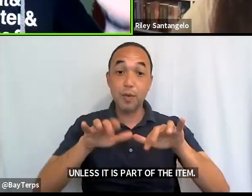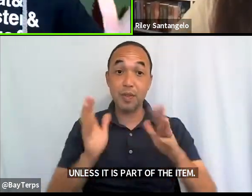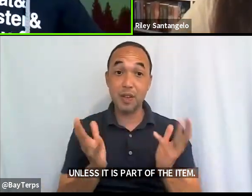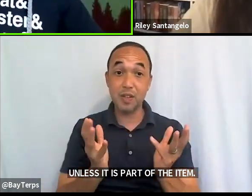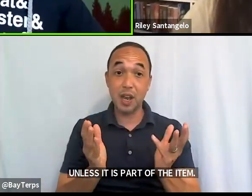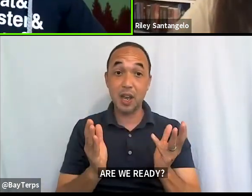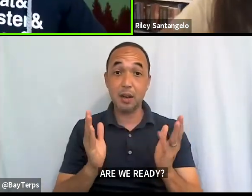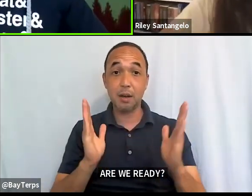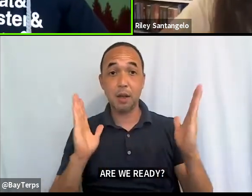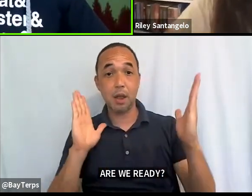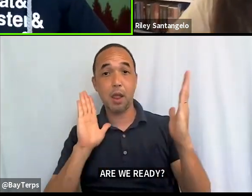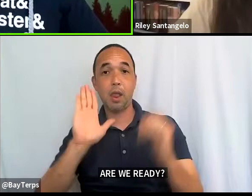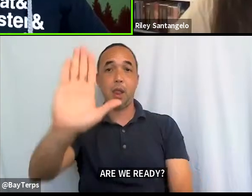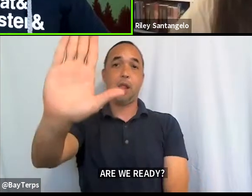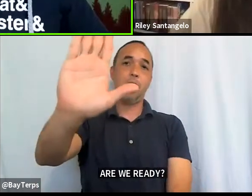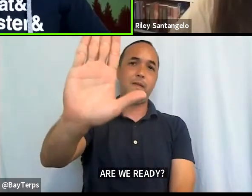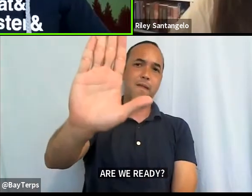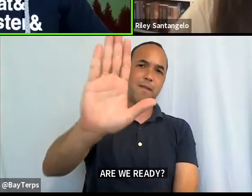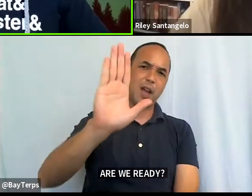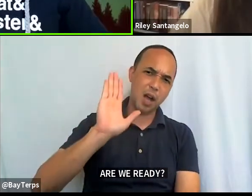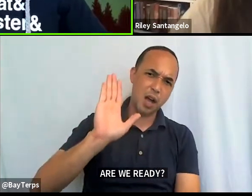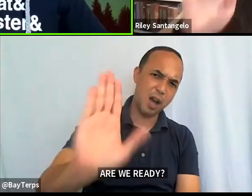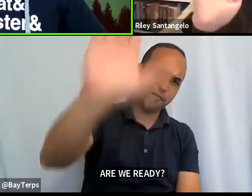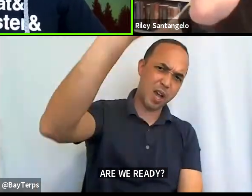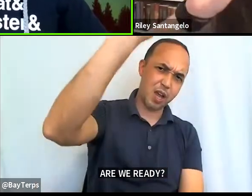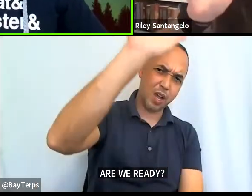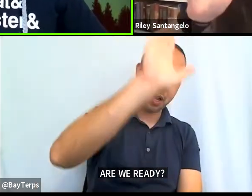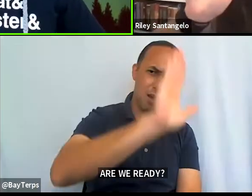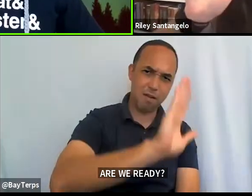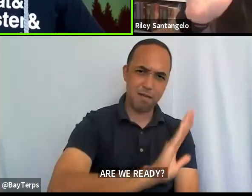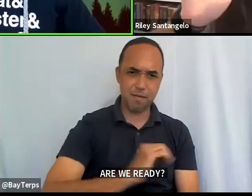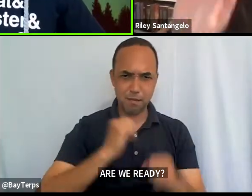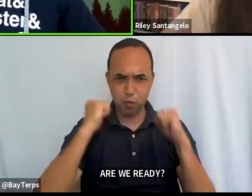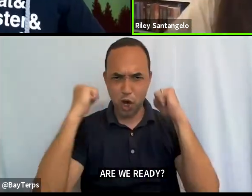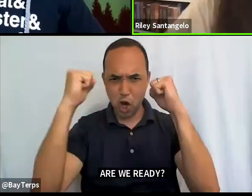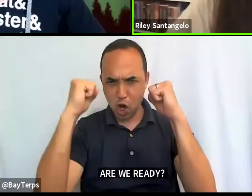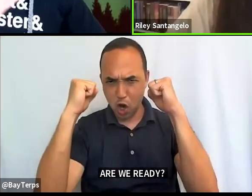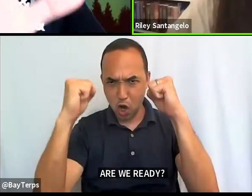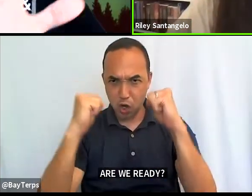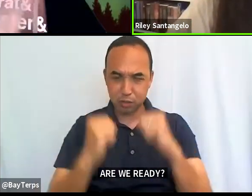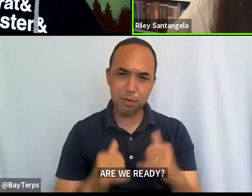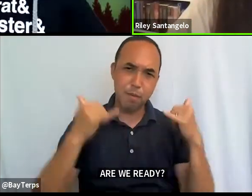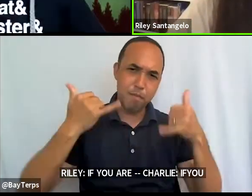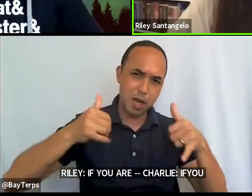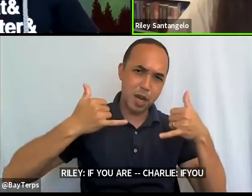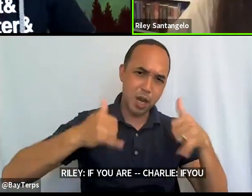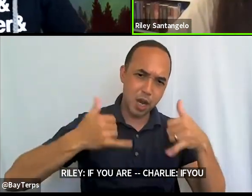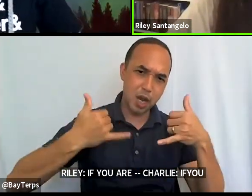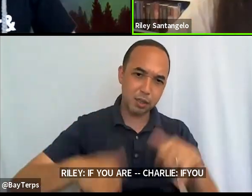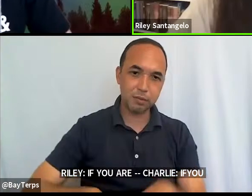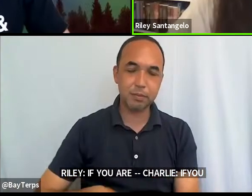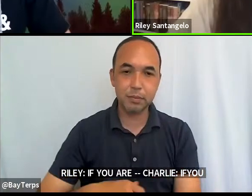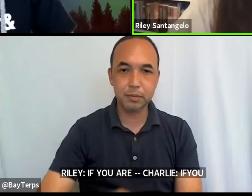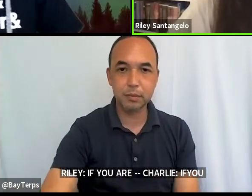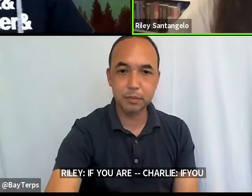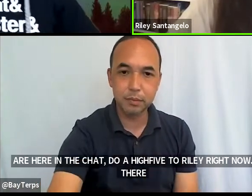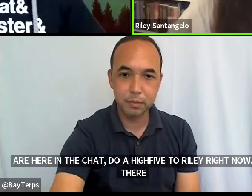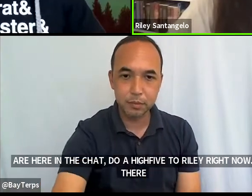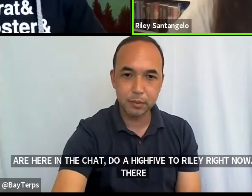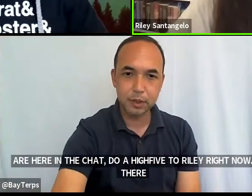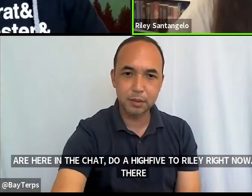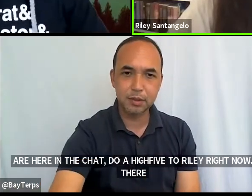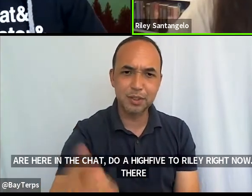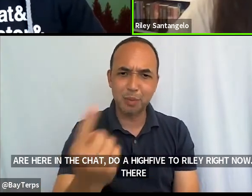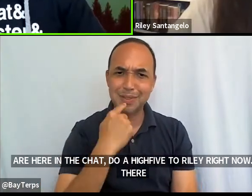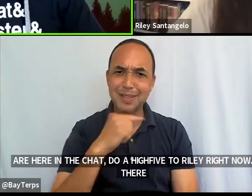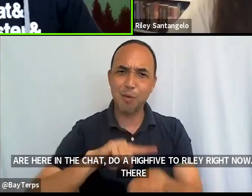do a high five to Riley right now. Yeah, let's party. There you go. Boop. I just saw somebody say yawn. It's 1 a.m. Why are you